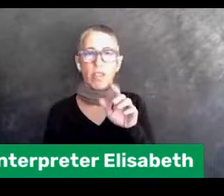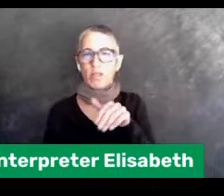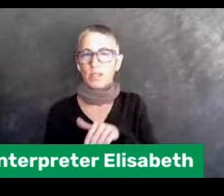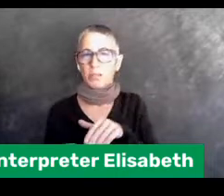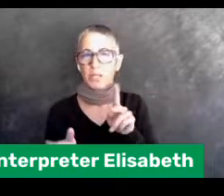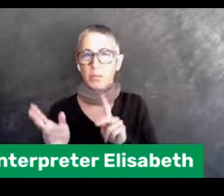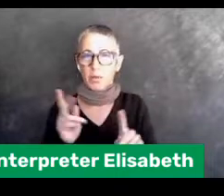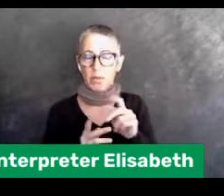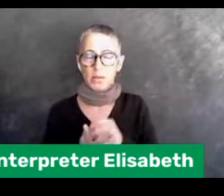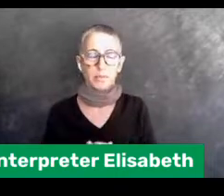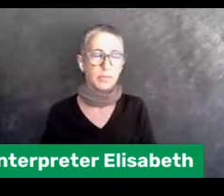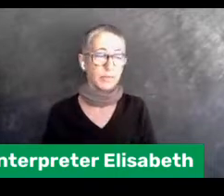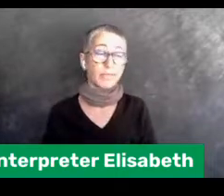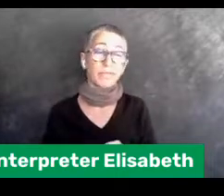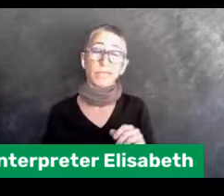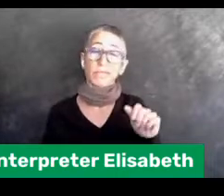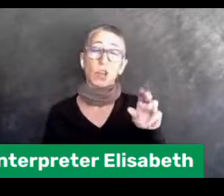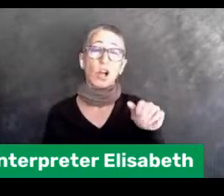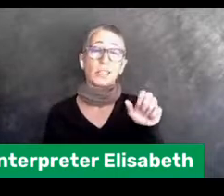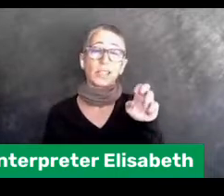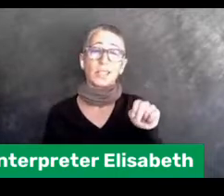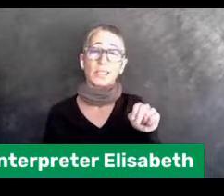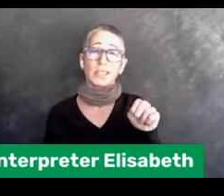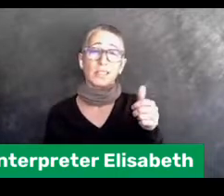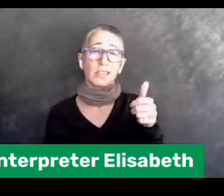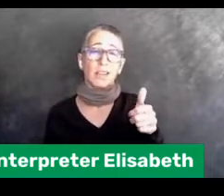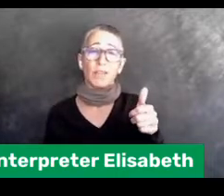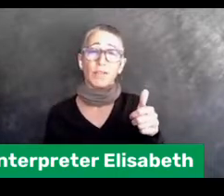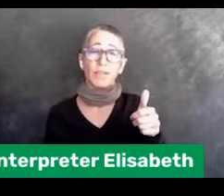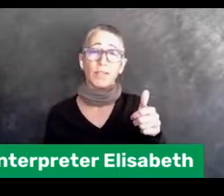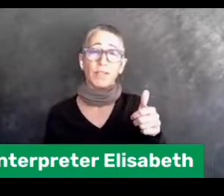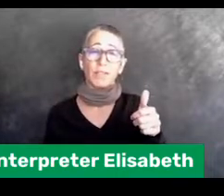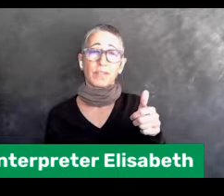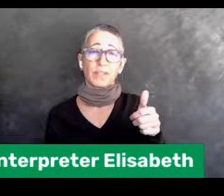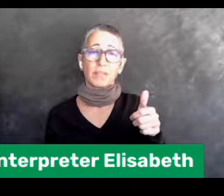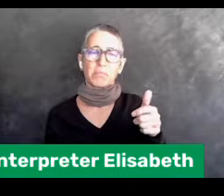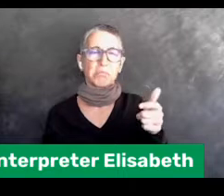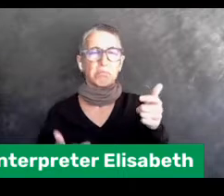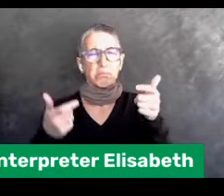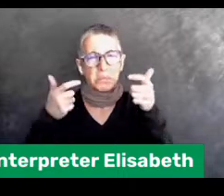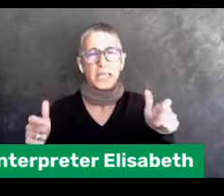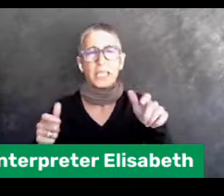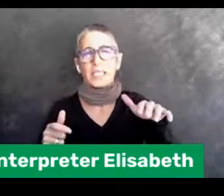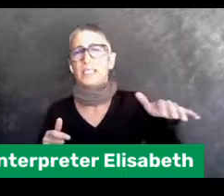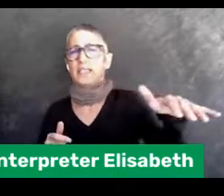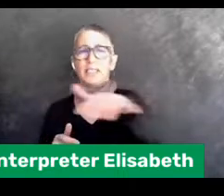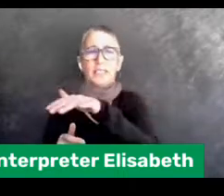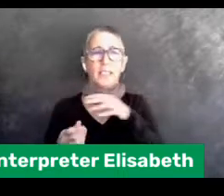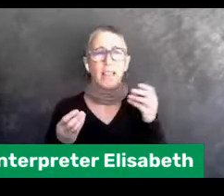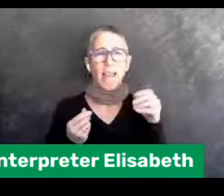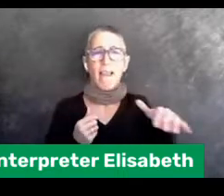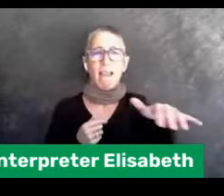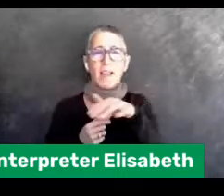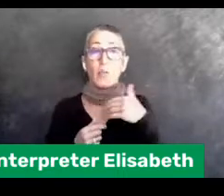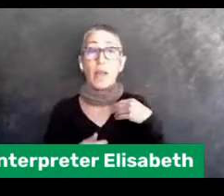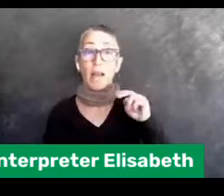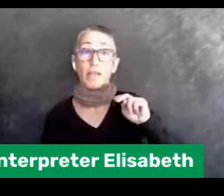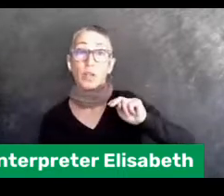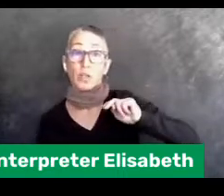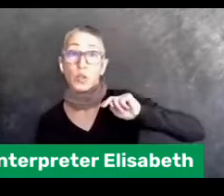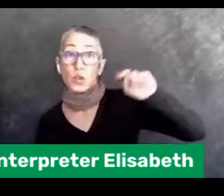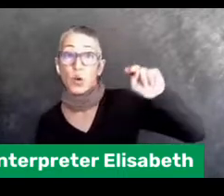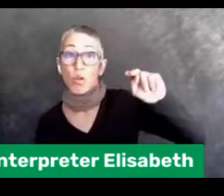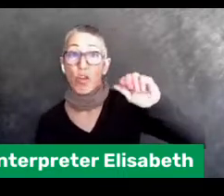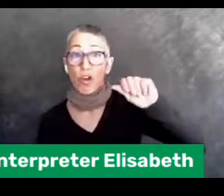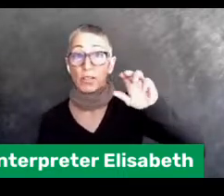And because Austin is such a huge area geographically, we have smaller neighborhoods such as North Austin, South